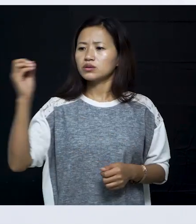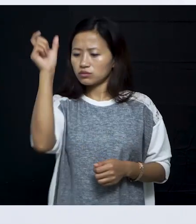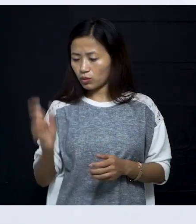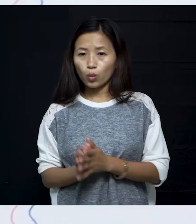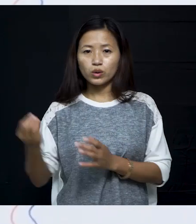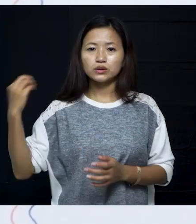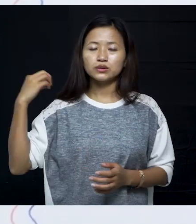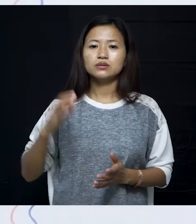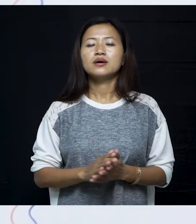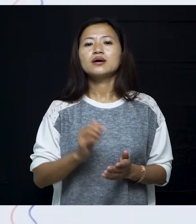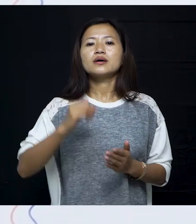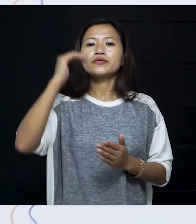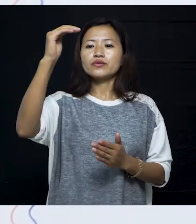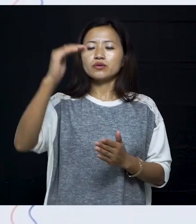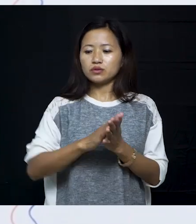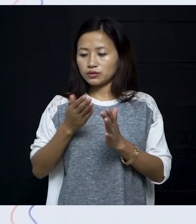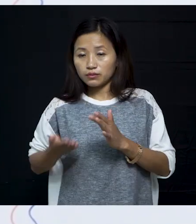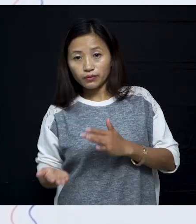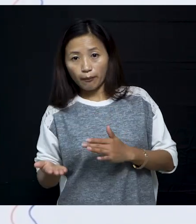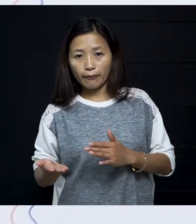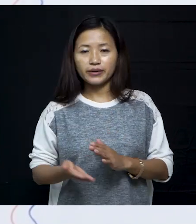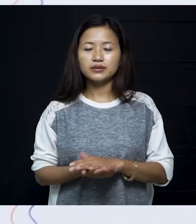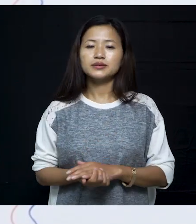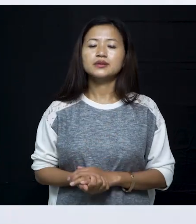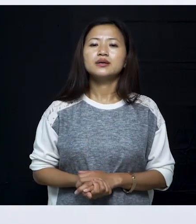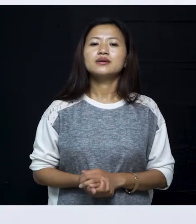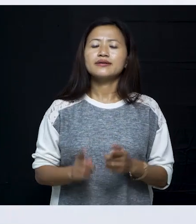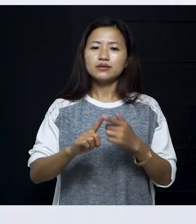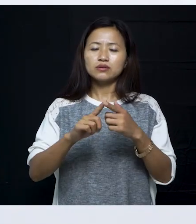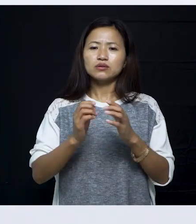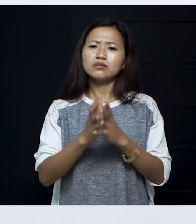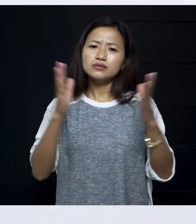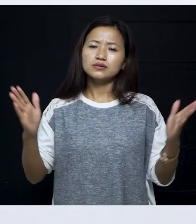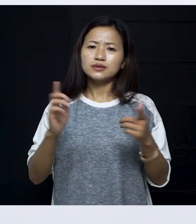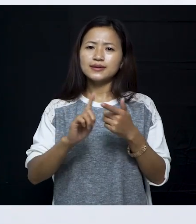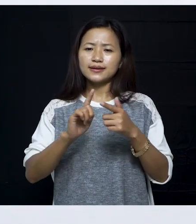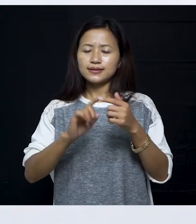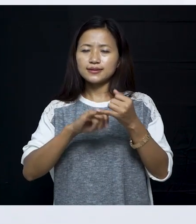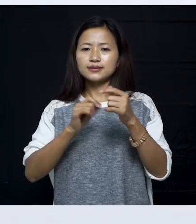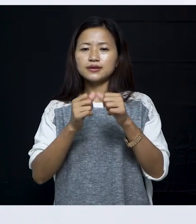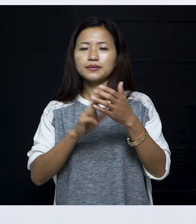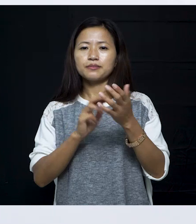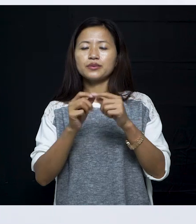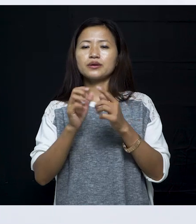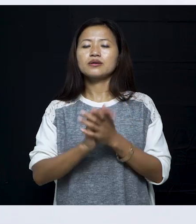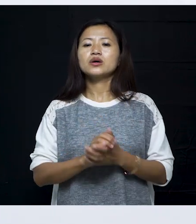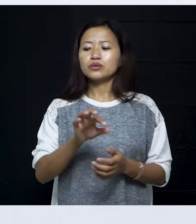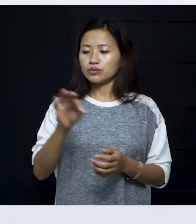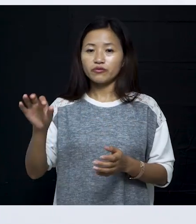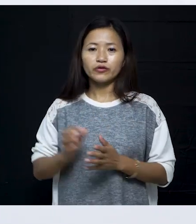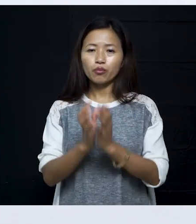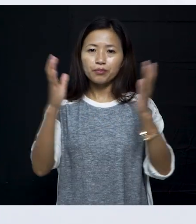top, either on top or at the bottom. You have lots of samples, even in your textbook. I would suggest again later on where you can find